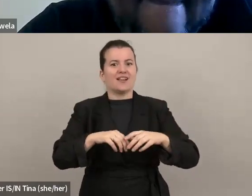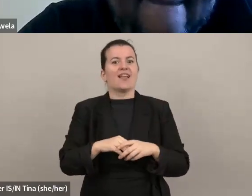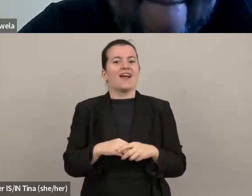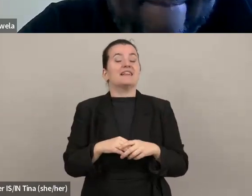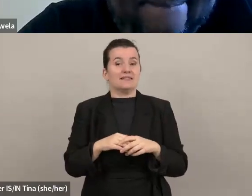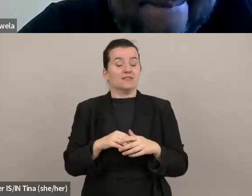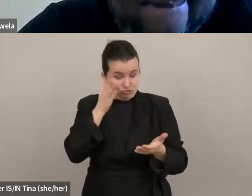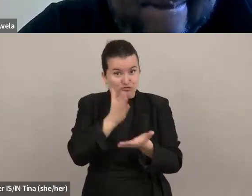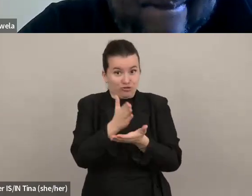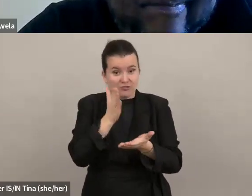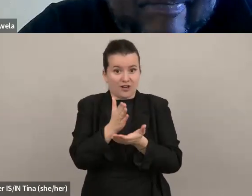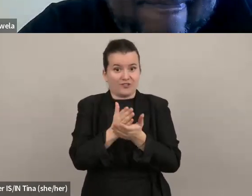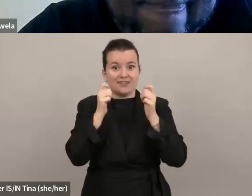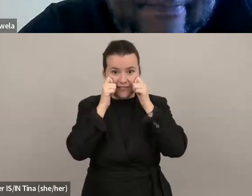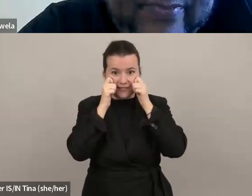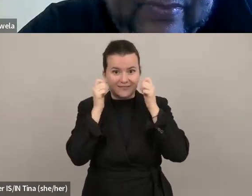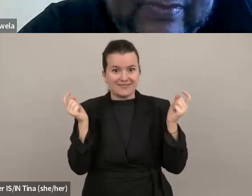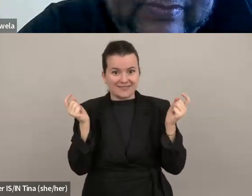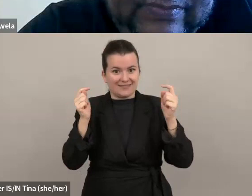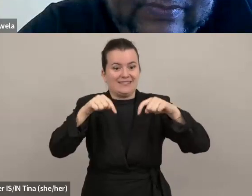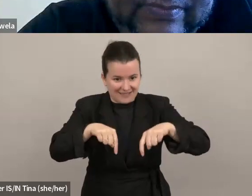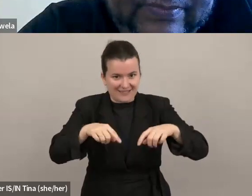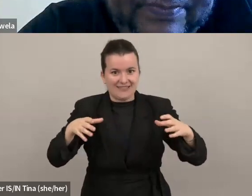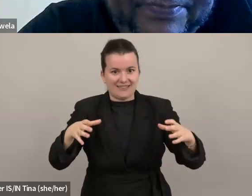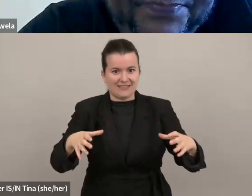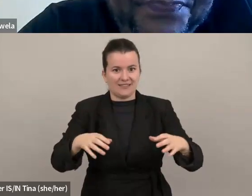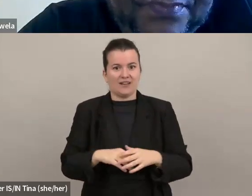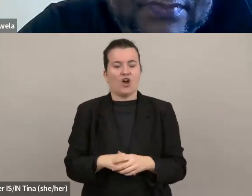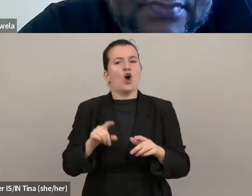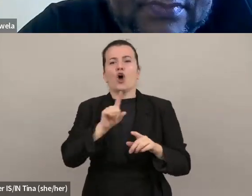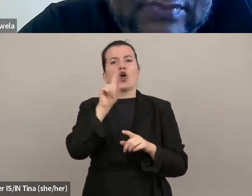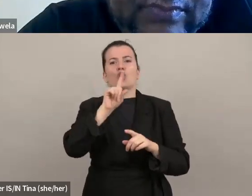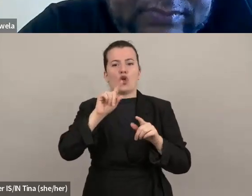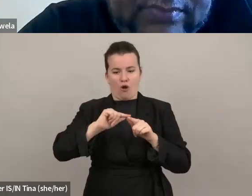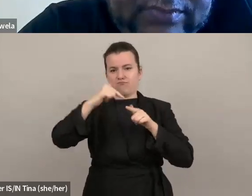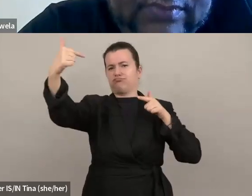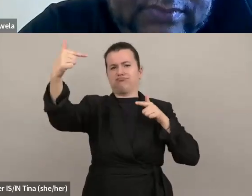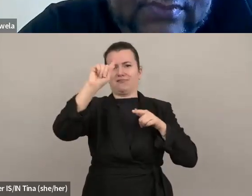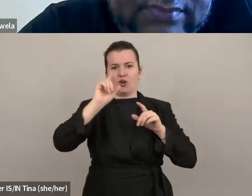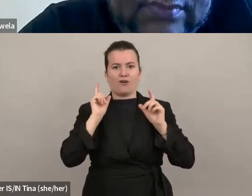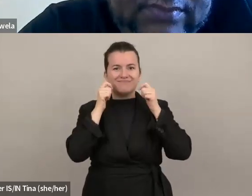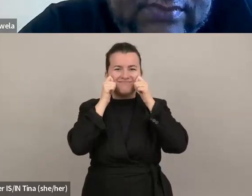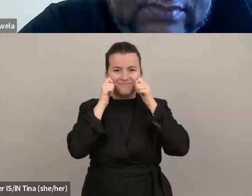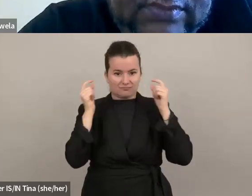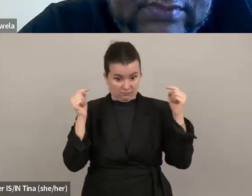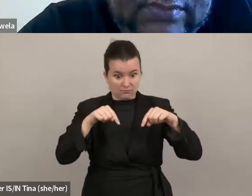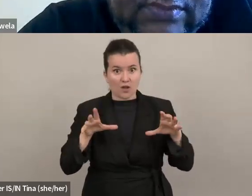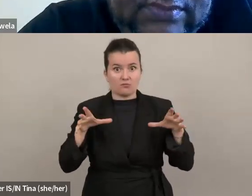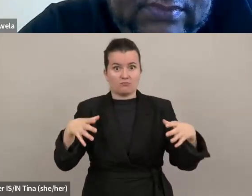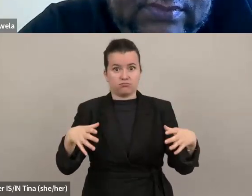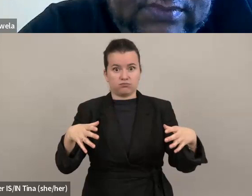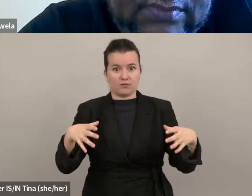space, real conversations, which is actually the wealth of that concept. But on the other side, it's